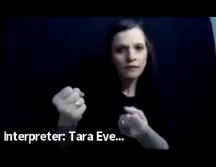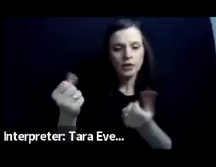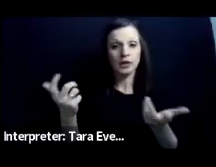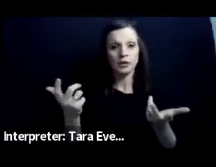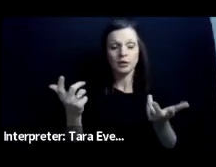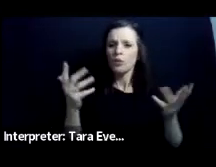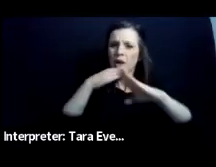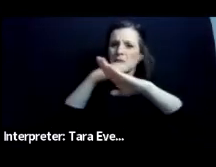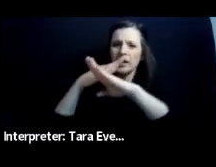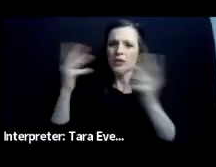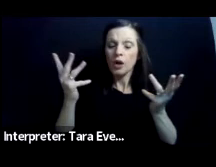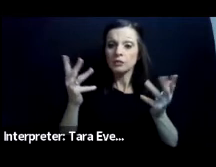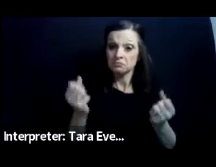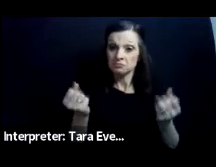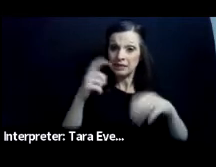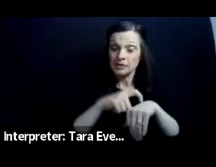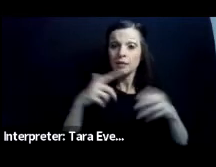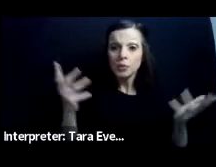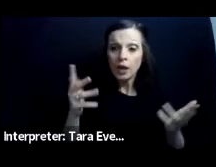times it's trauma.